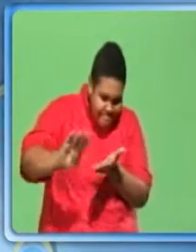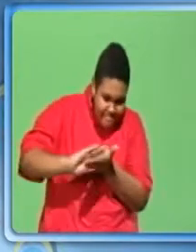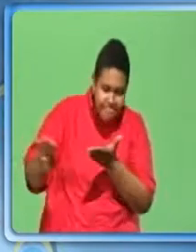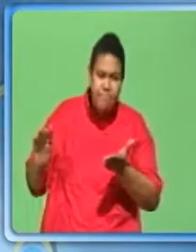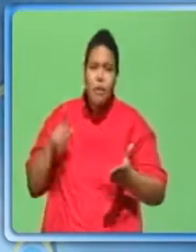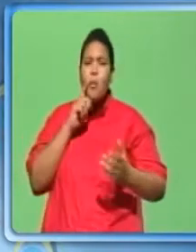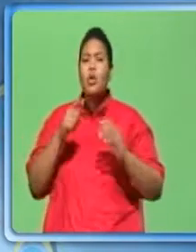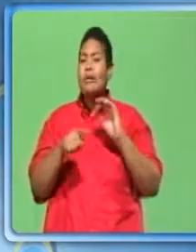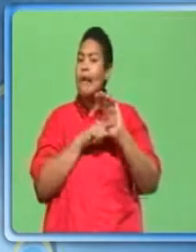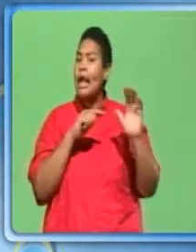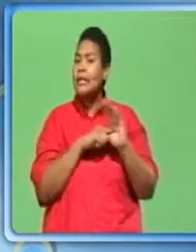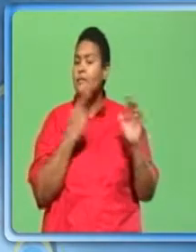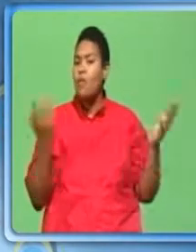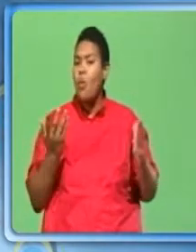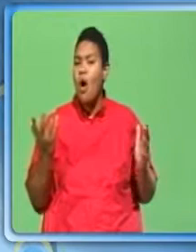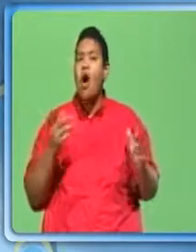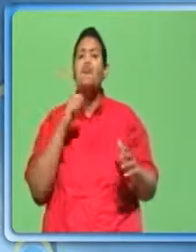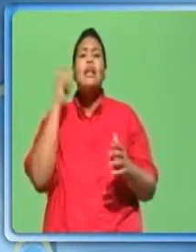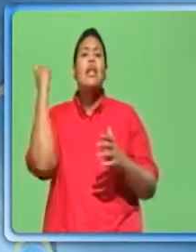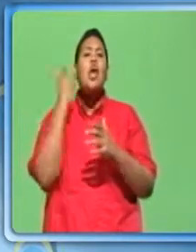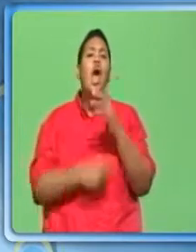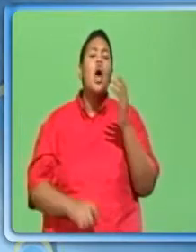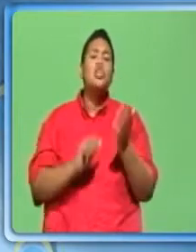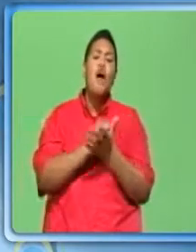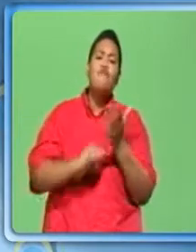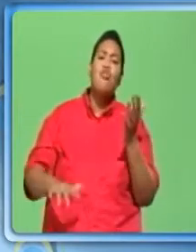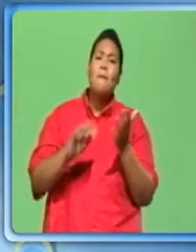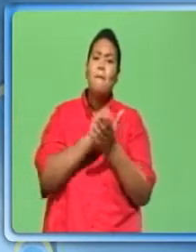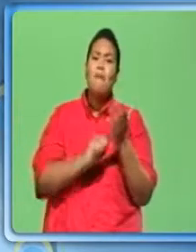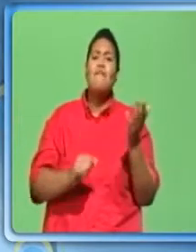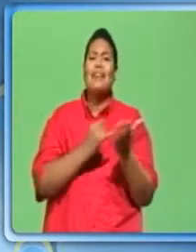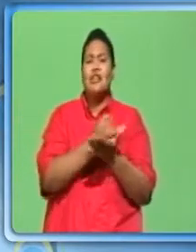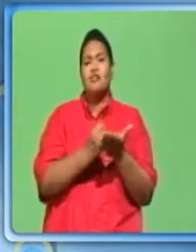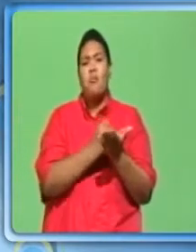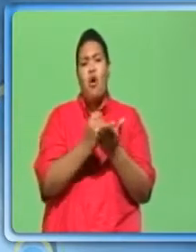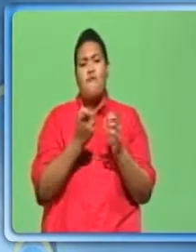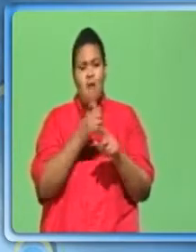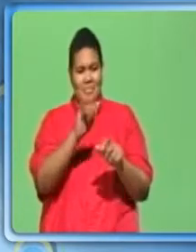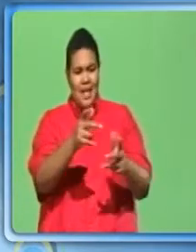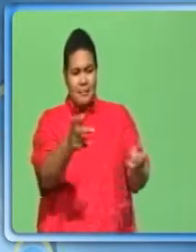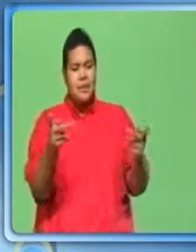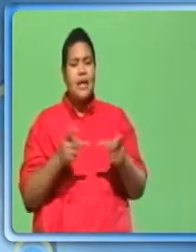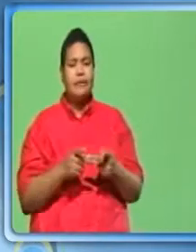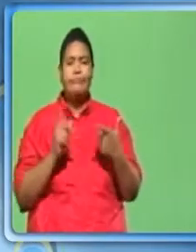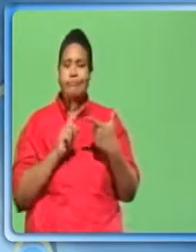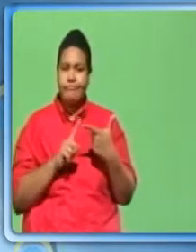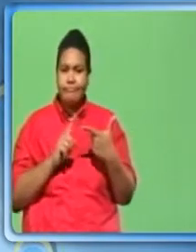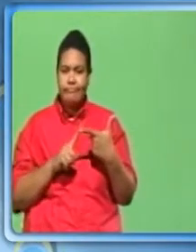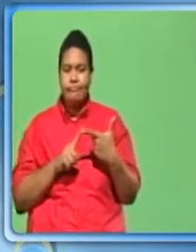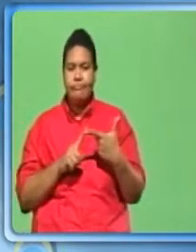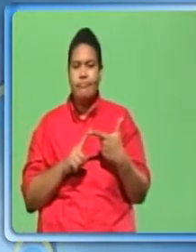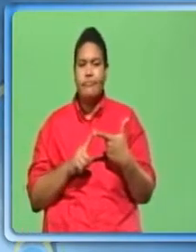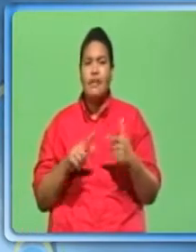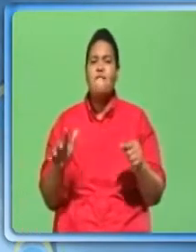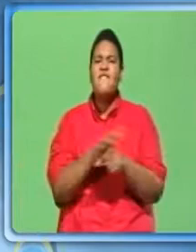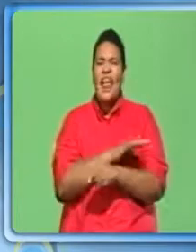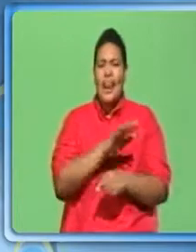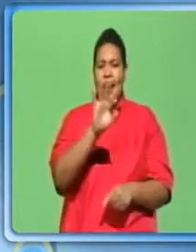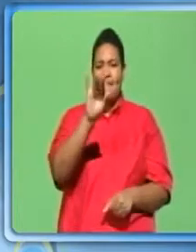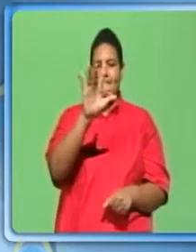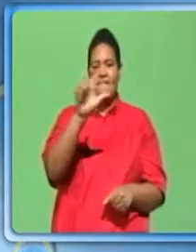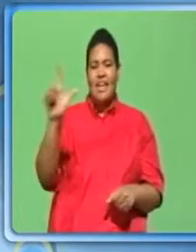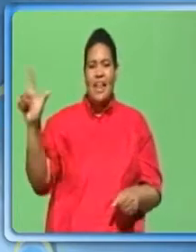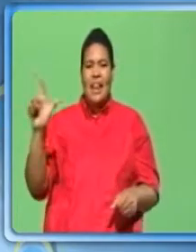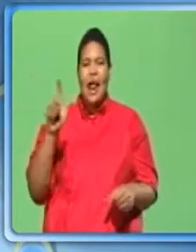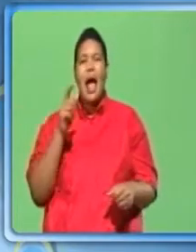the disadvantage of the cost of removing the spoils from site. 2. Fill. A